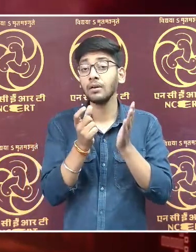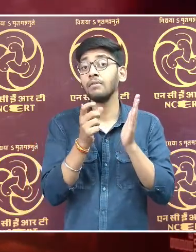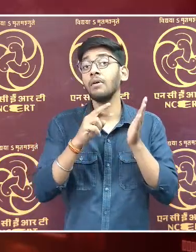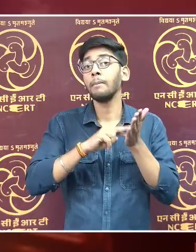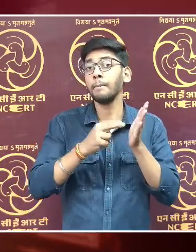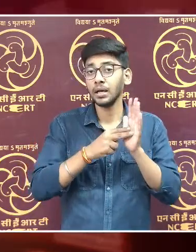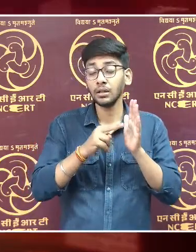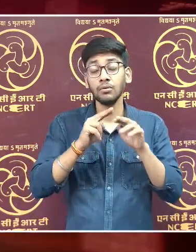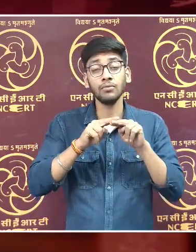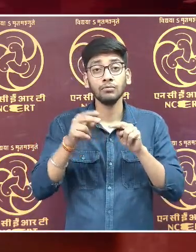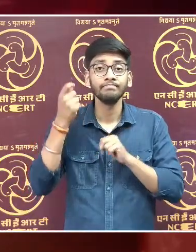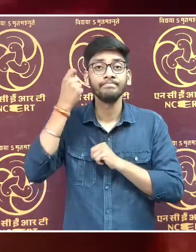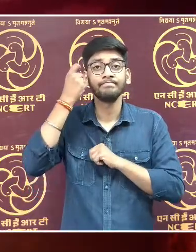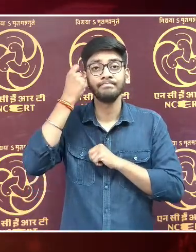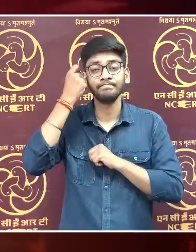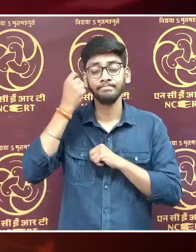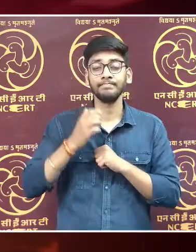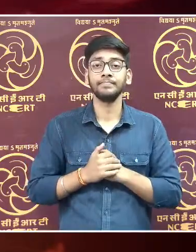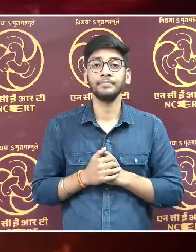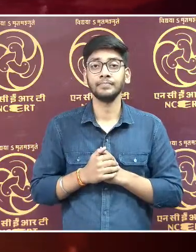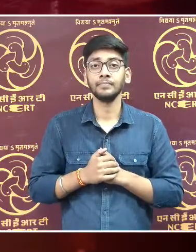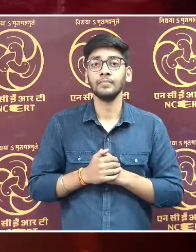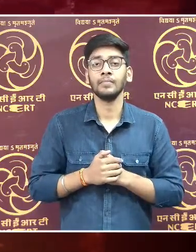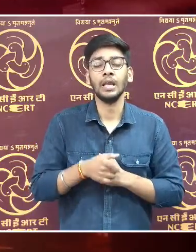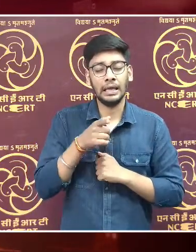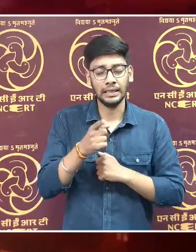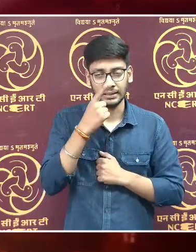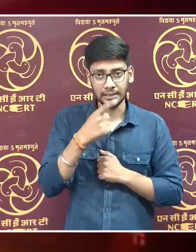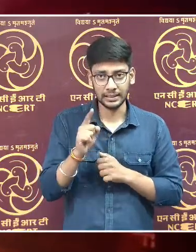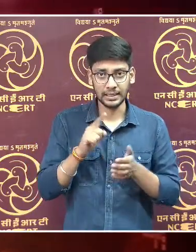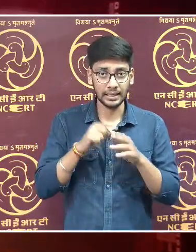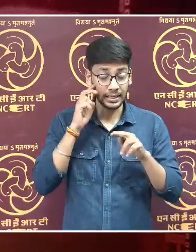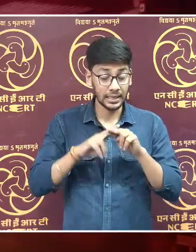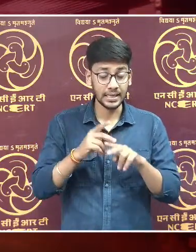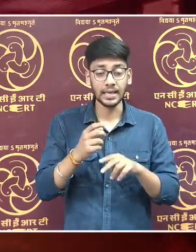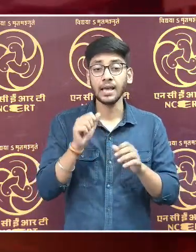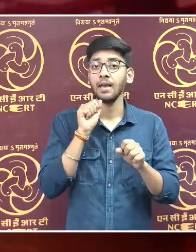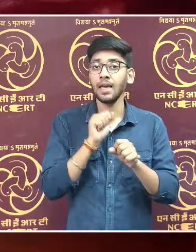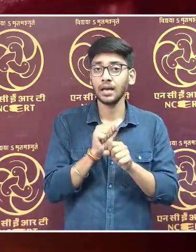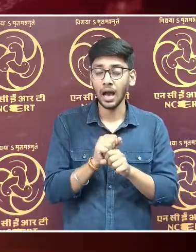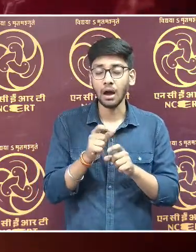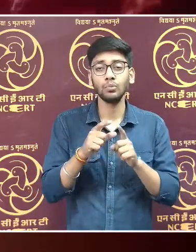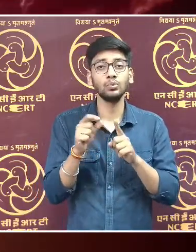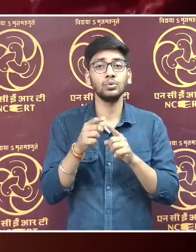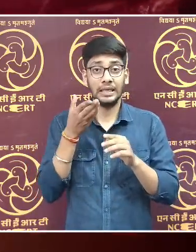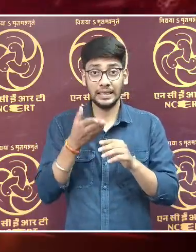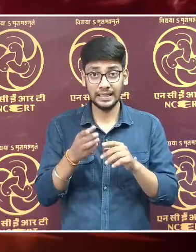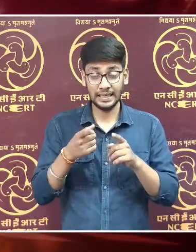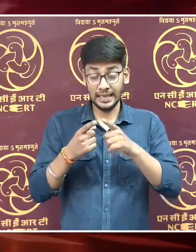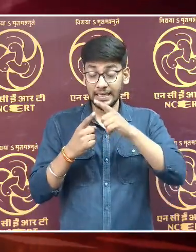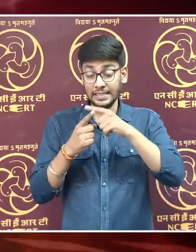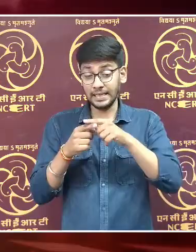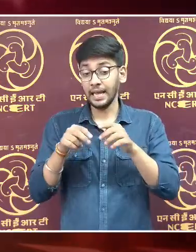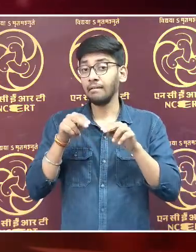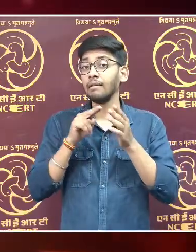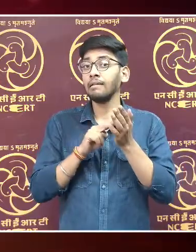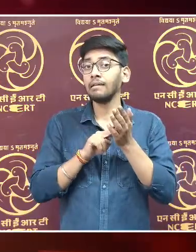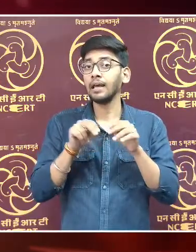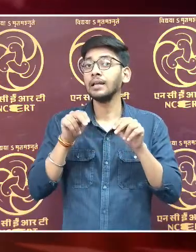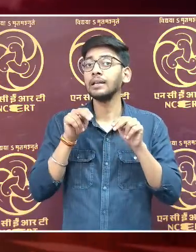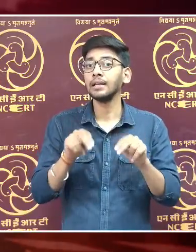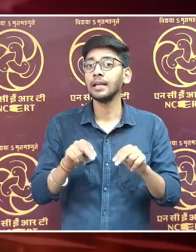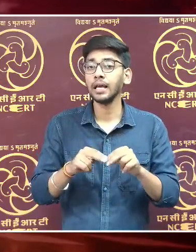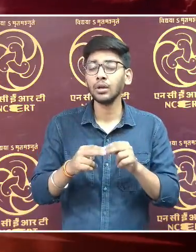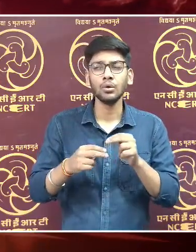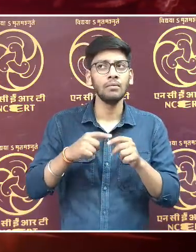have to undergo a continuous therapeutic process. Absolutely, we need to know whether it's working or not, and for that we need to continuously go for the